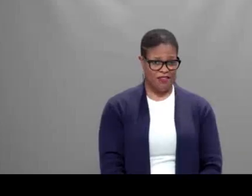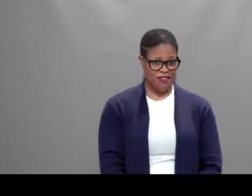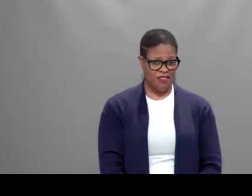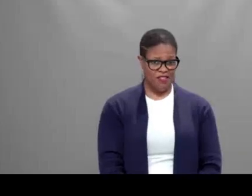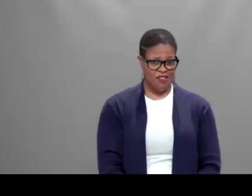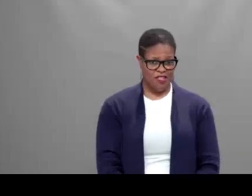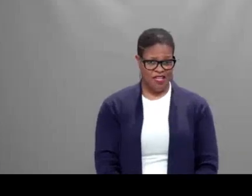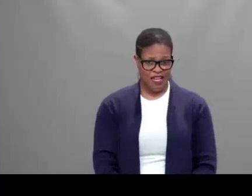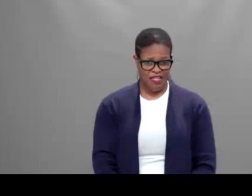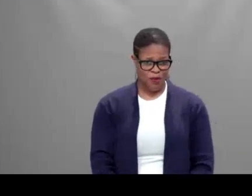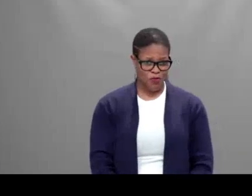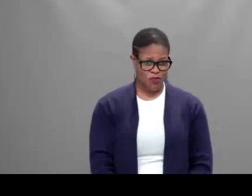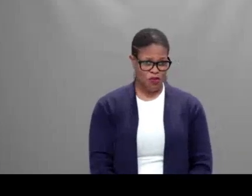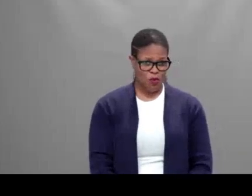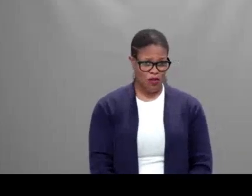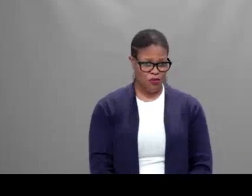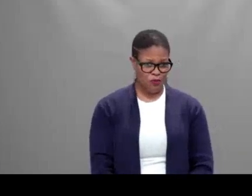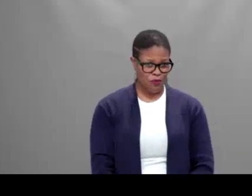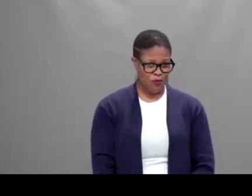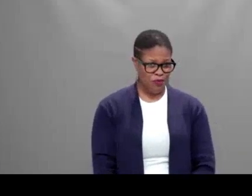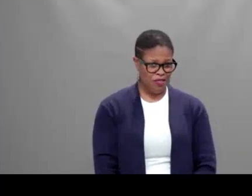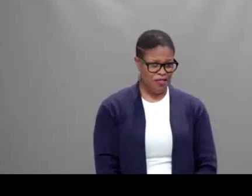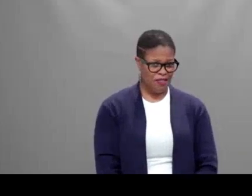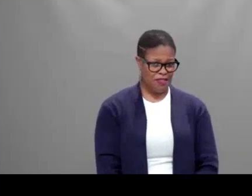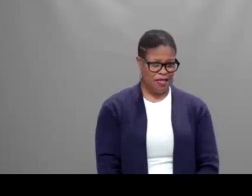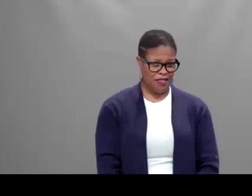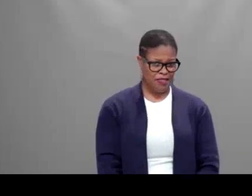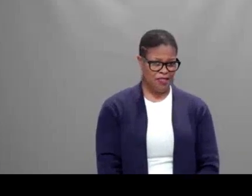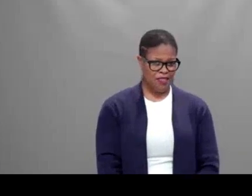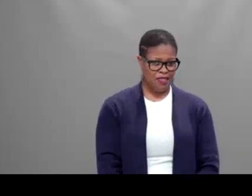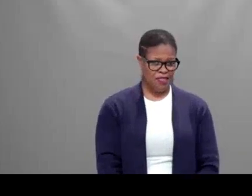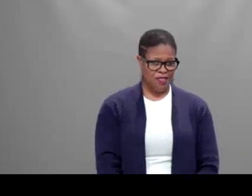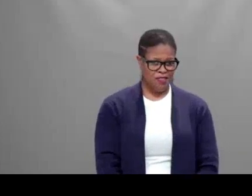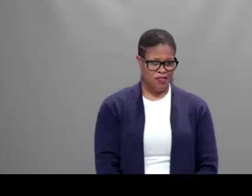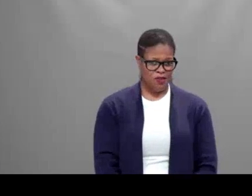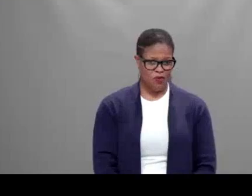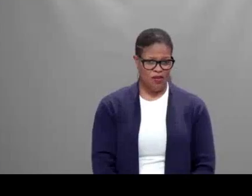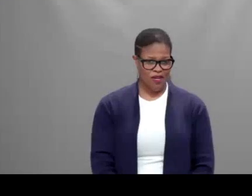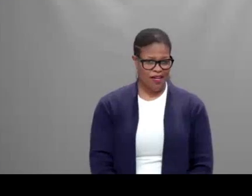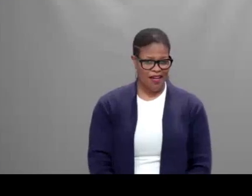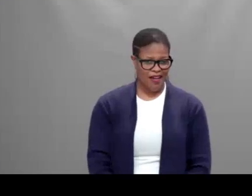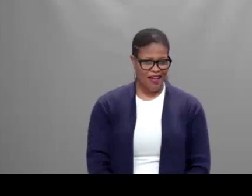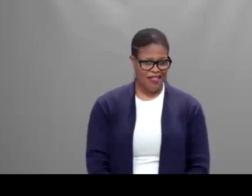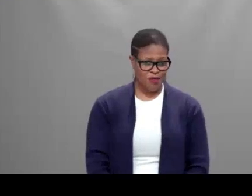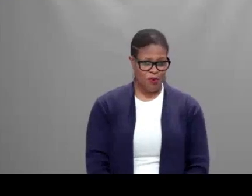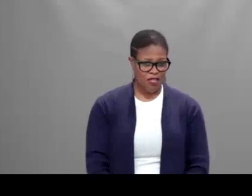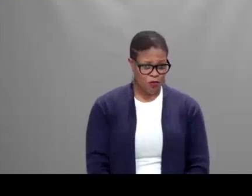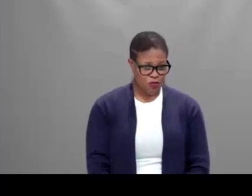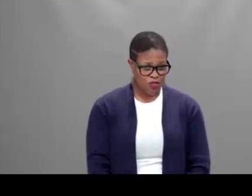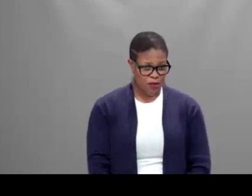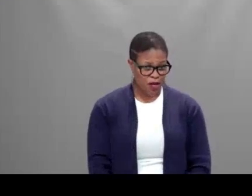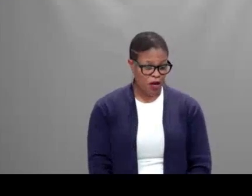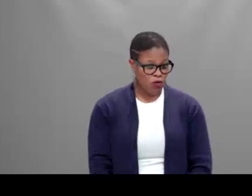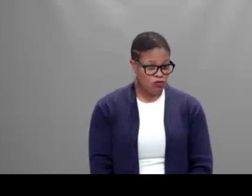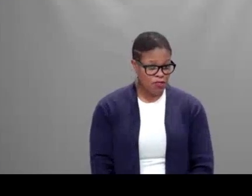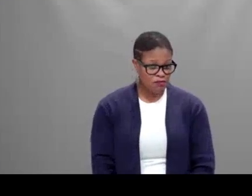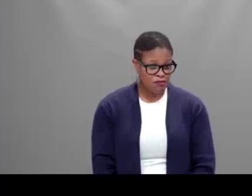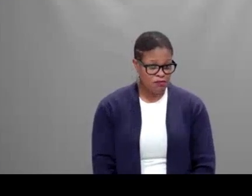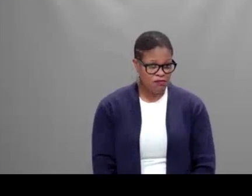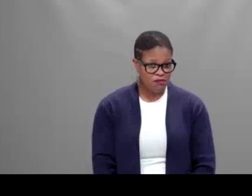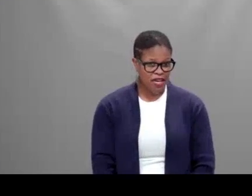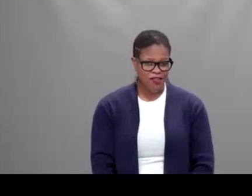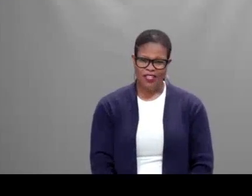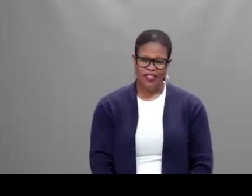that, as opposed to going through the state. So is it possible to submit our